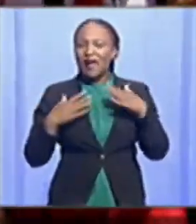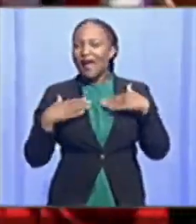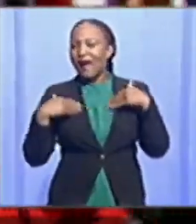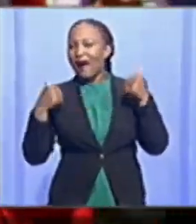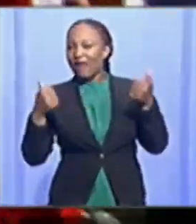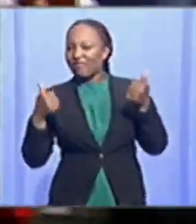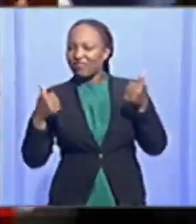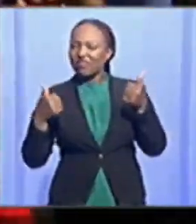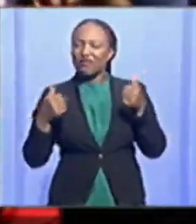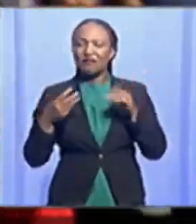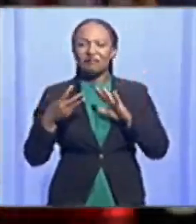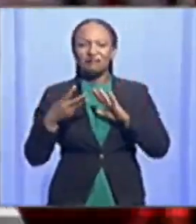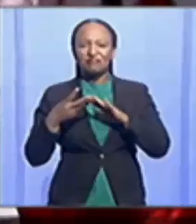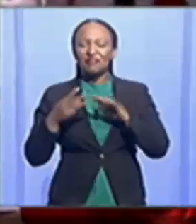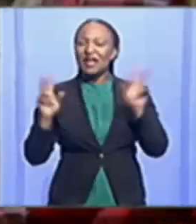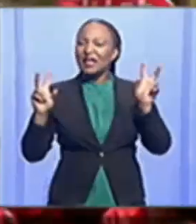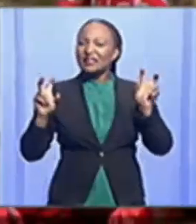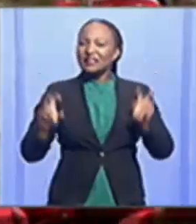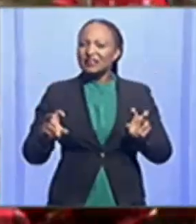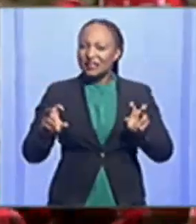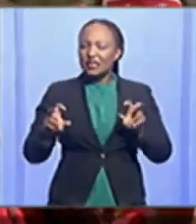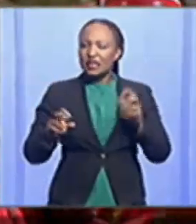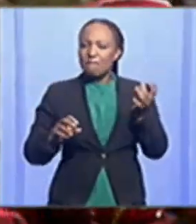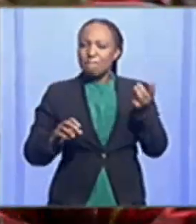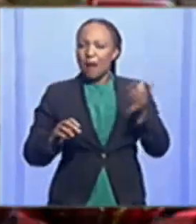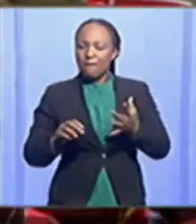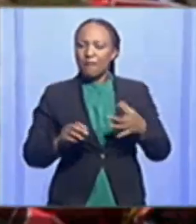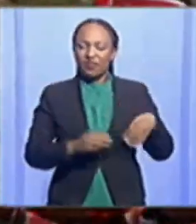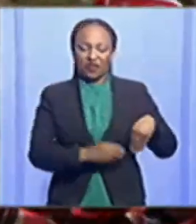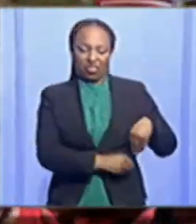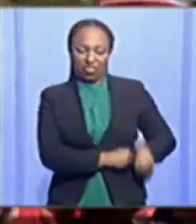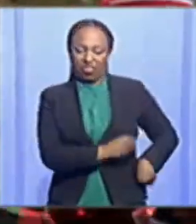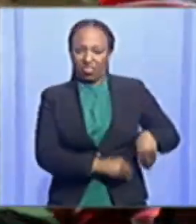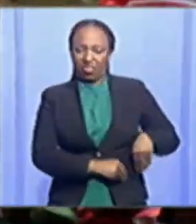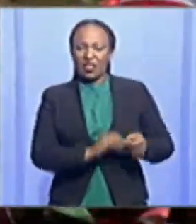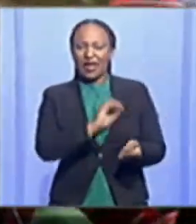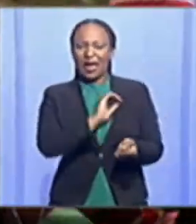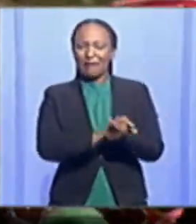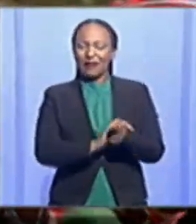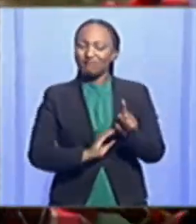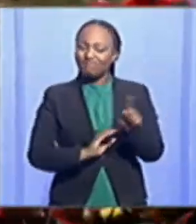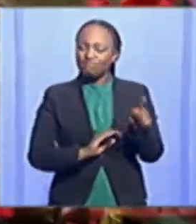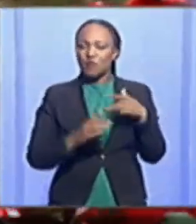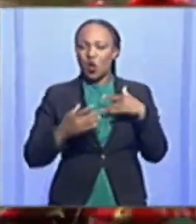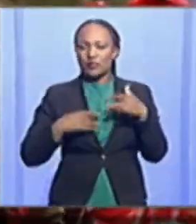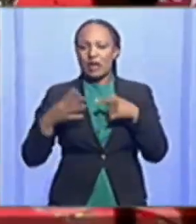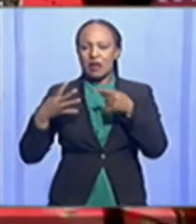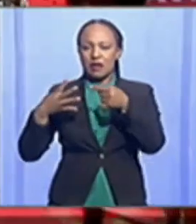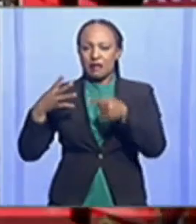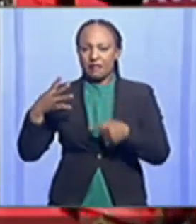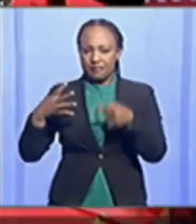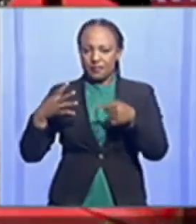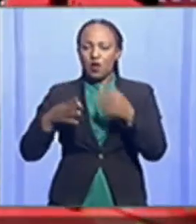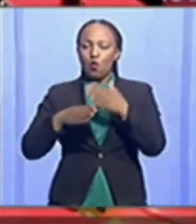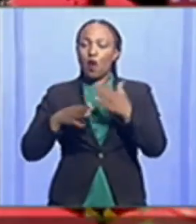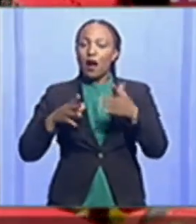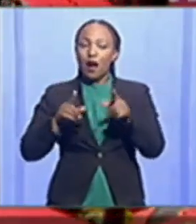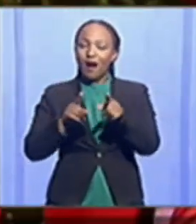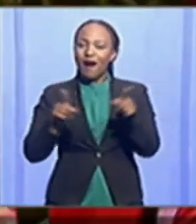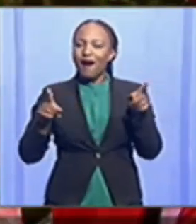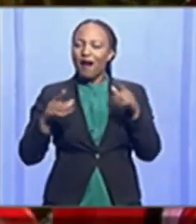ditifišo tša Eskom le bomenetša. Bahlankedi phetiši ba re mabaka a ka moka a dira gore maphelo a bašomi a be